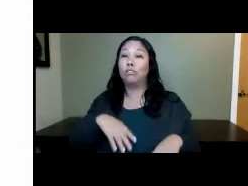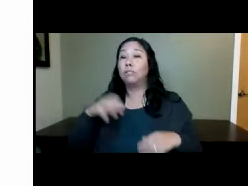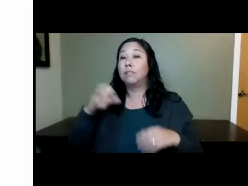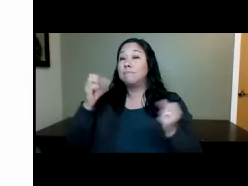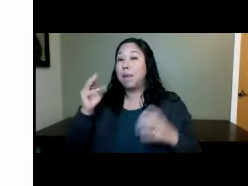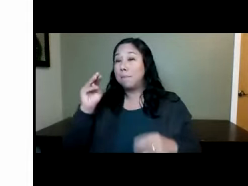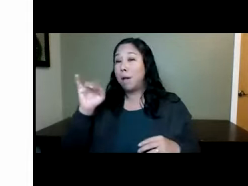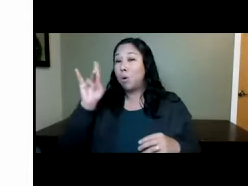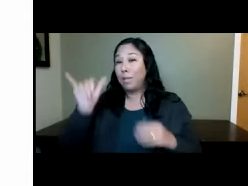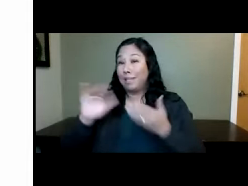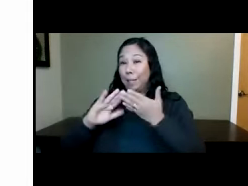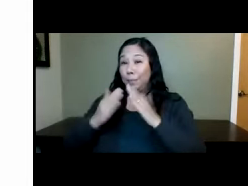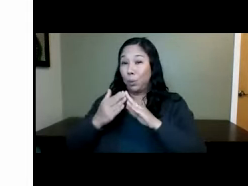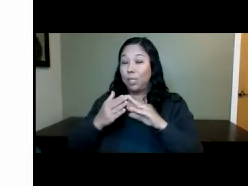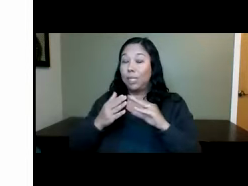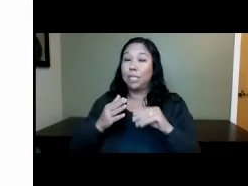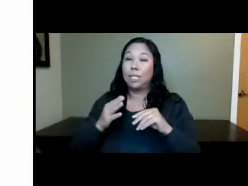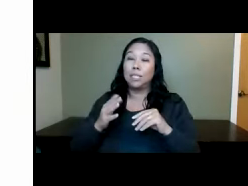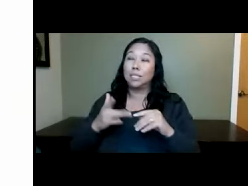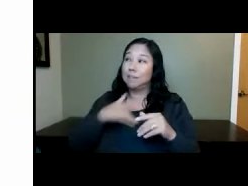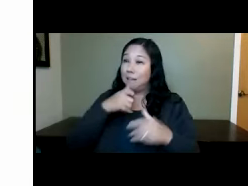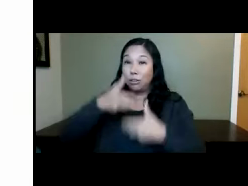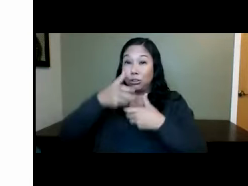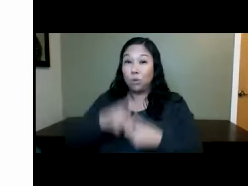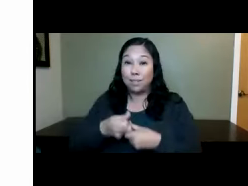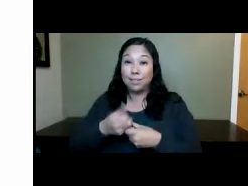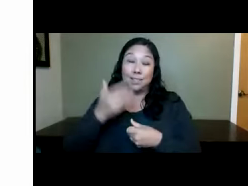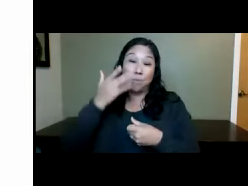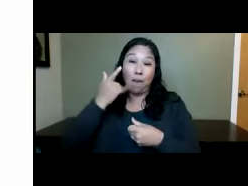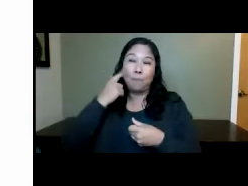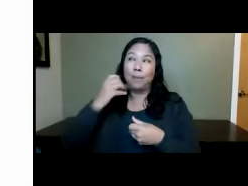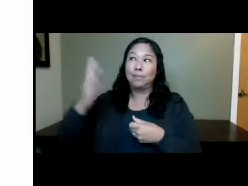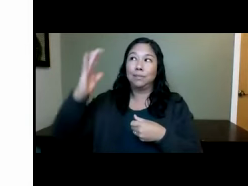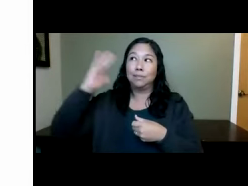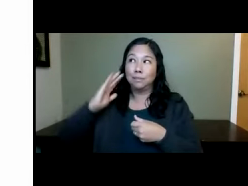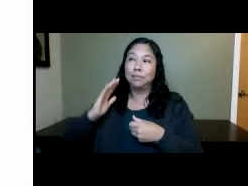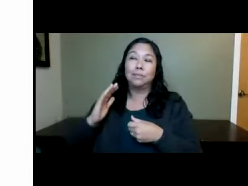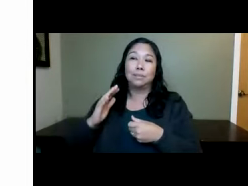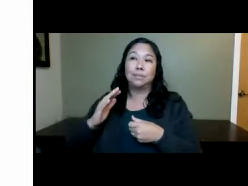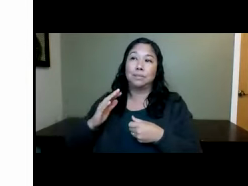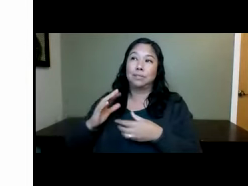communities that's rooted in discrimination and